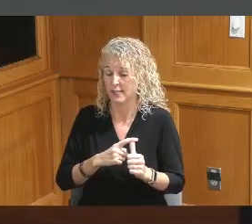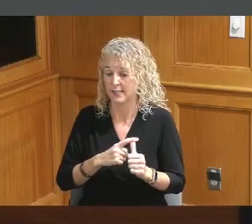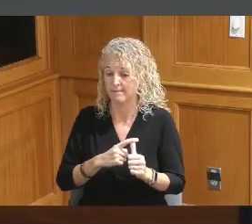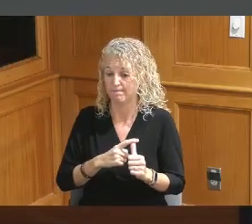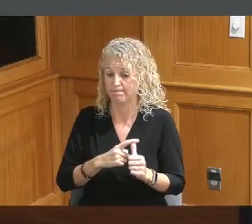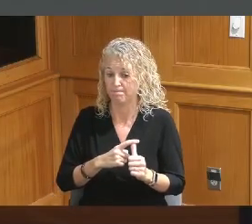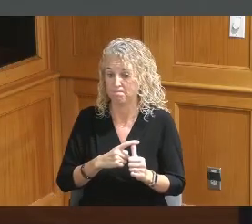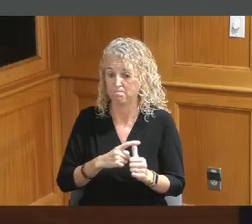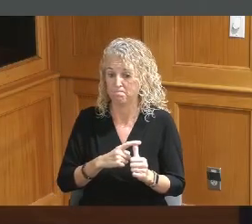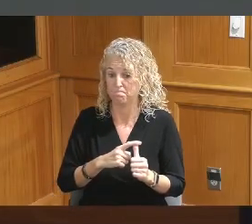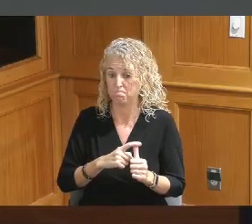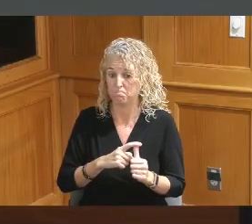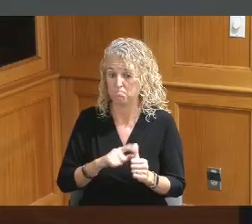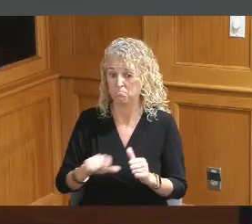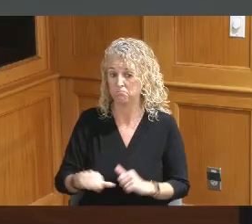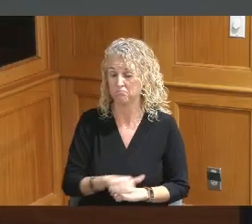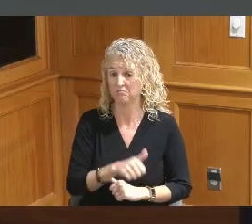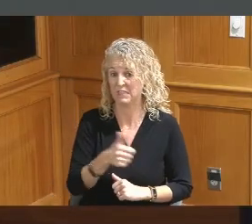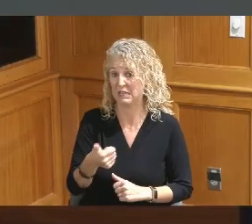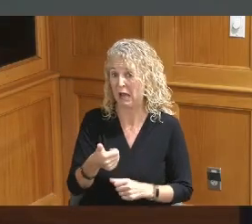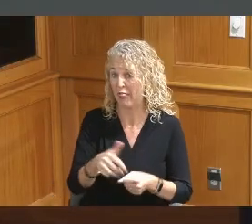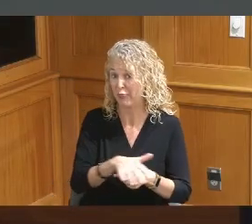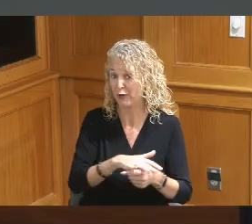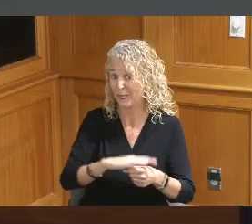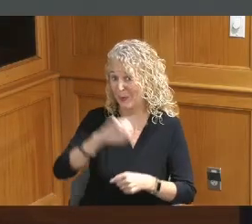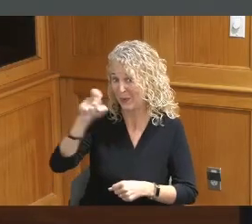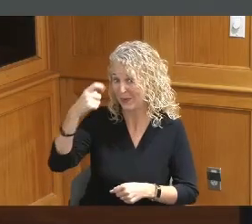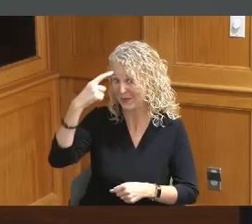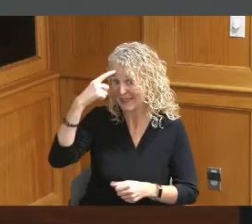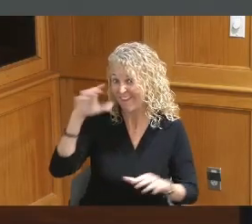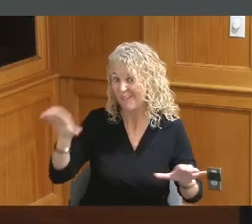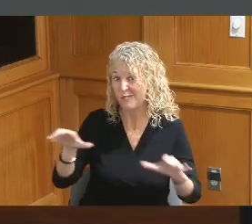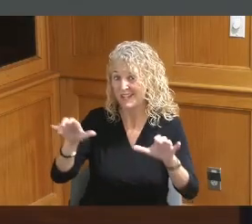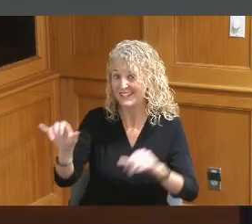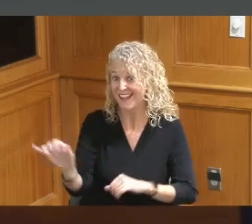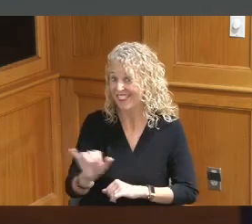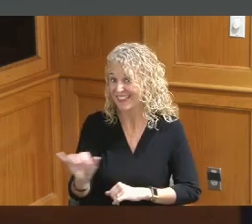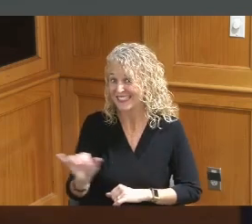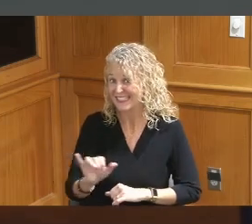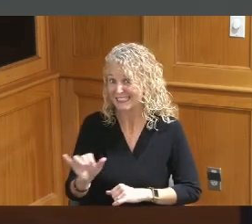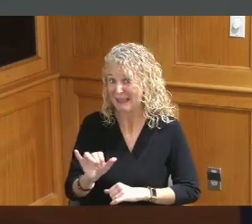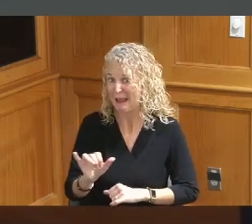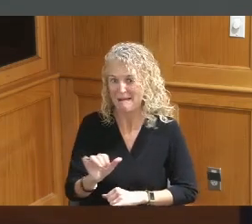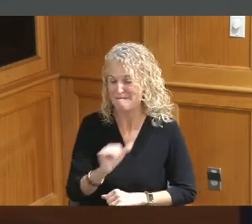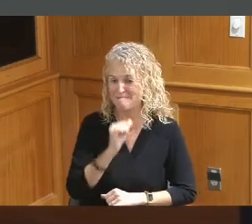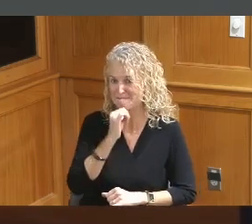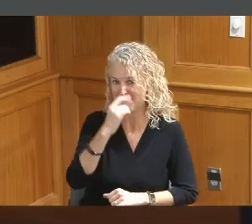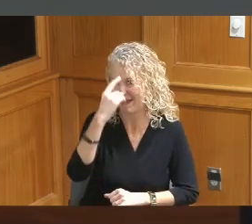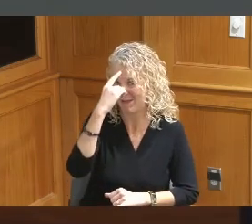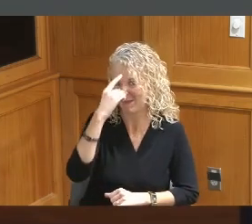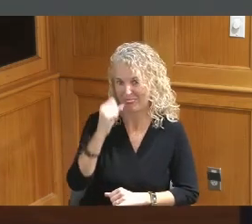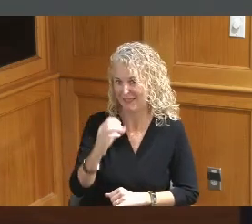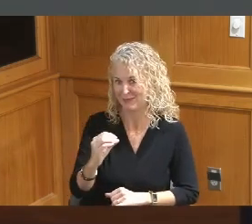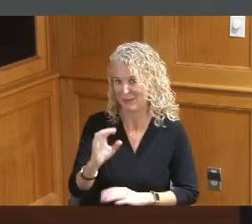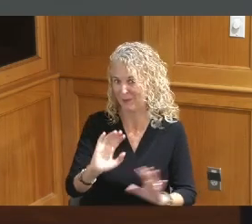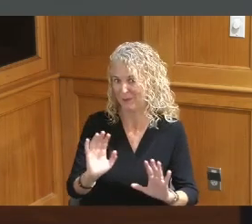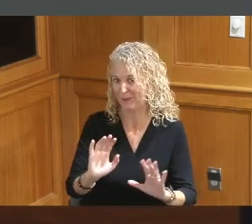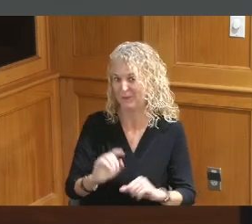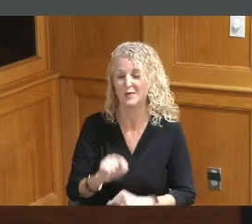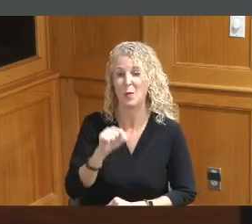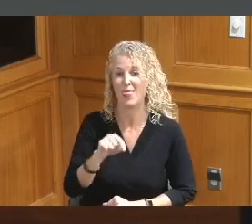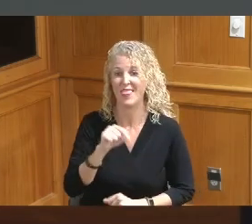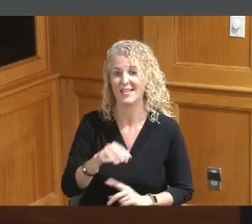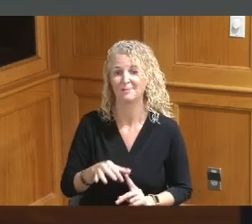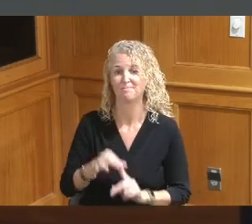a general purpose local government that has committed that amount of money to an affordable housing effort. So it